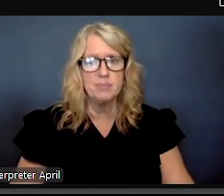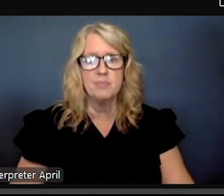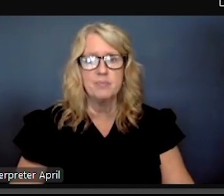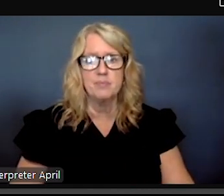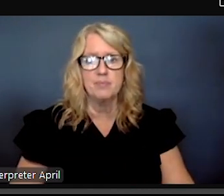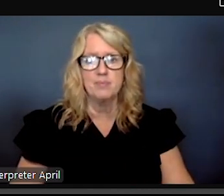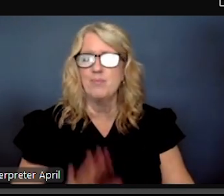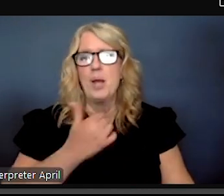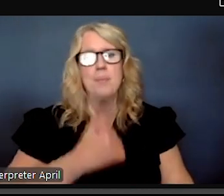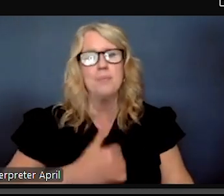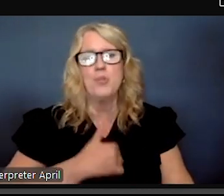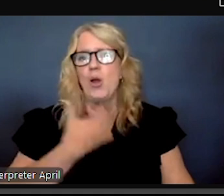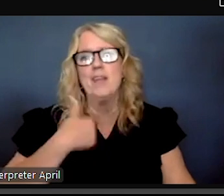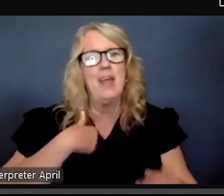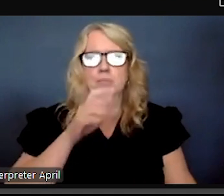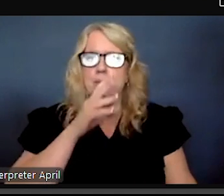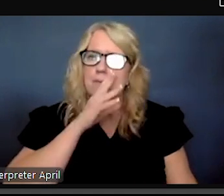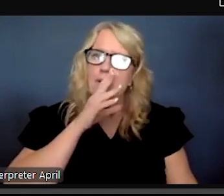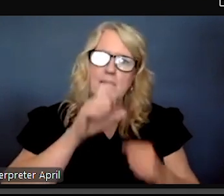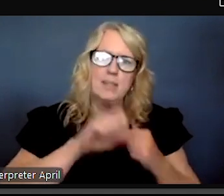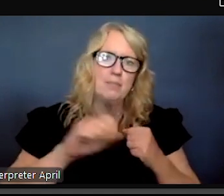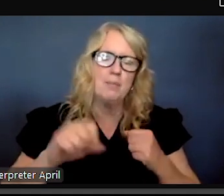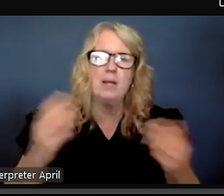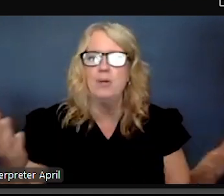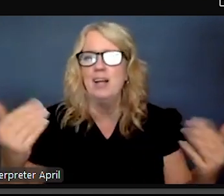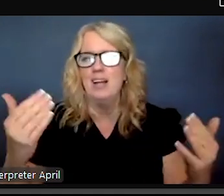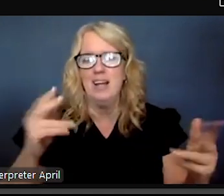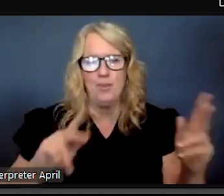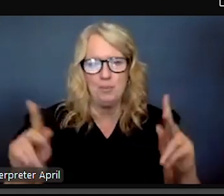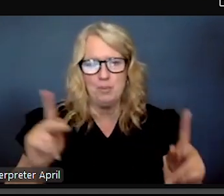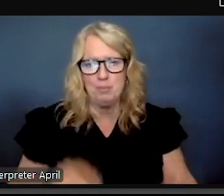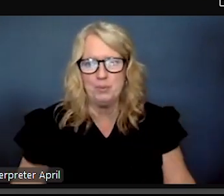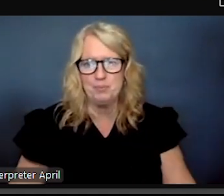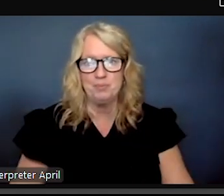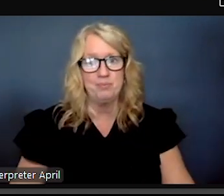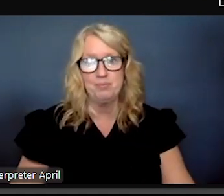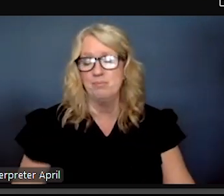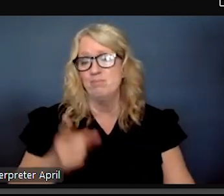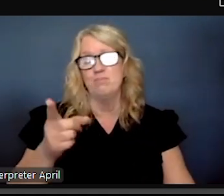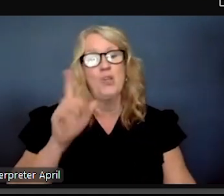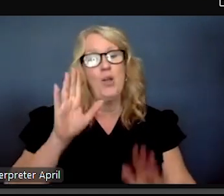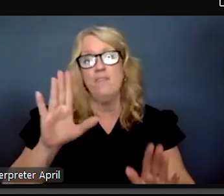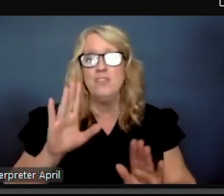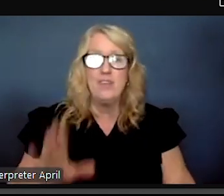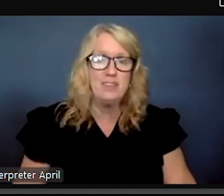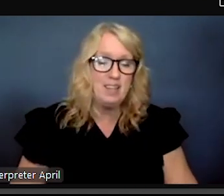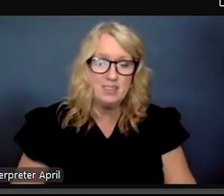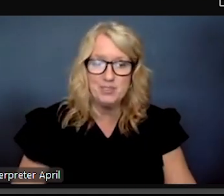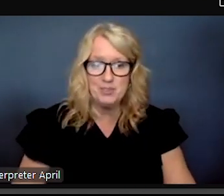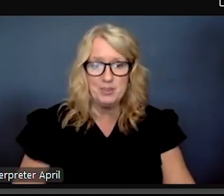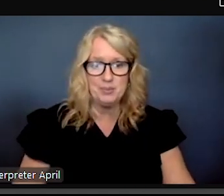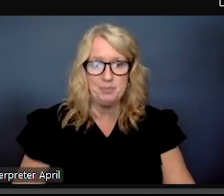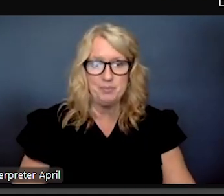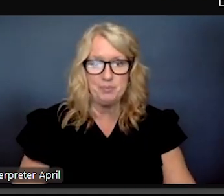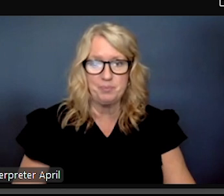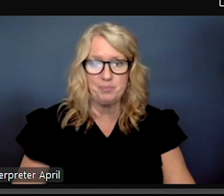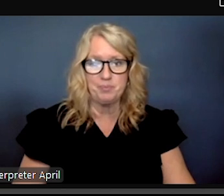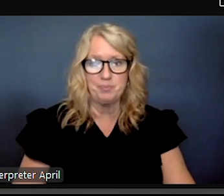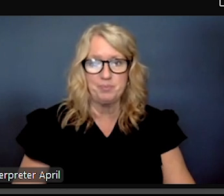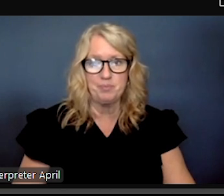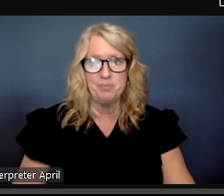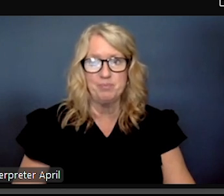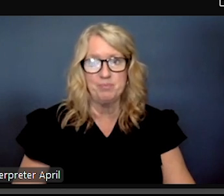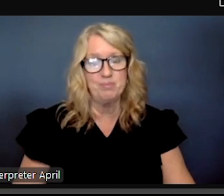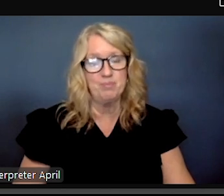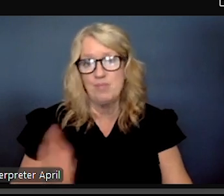But sorry, that was just me rambling. I would love thoughts from others. That's fantastic. I think that seemed